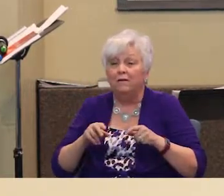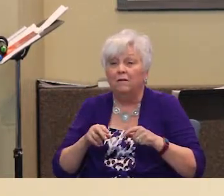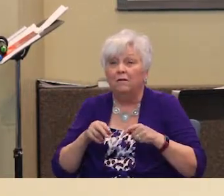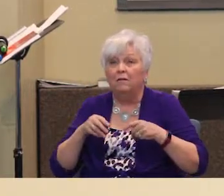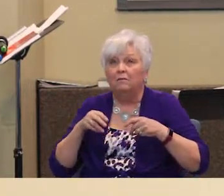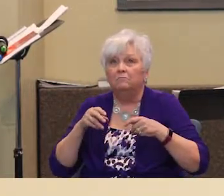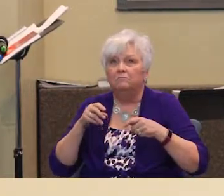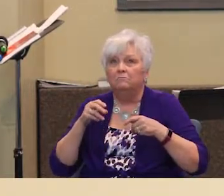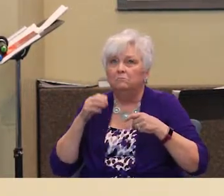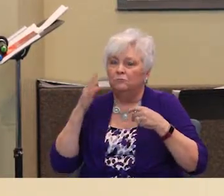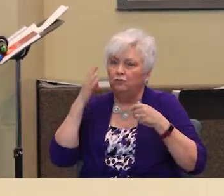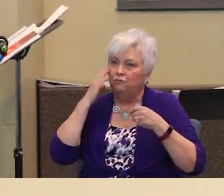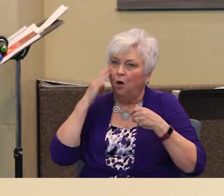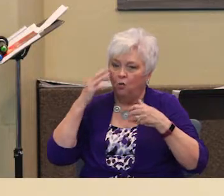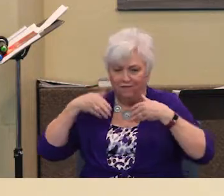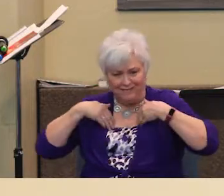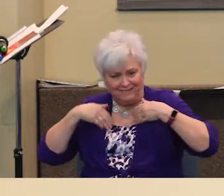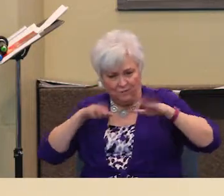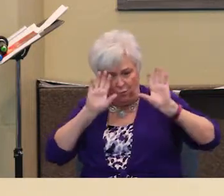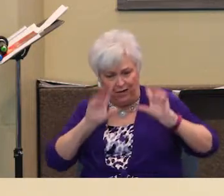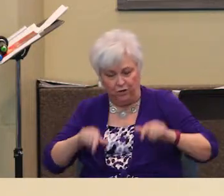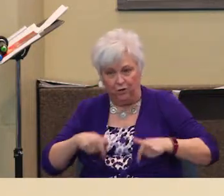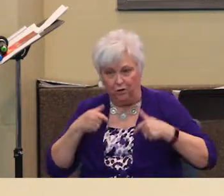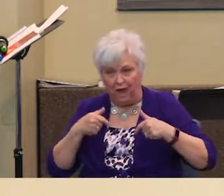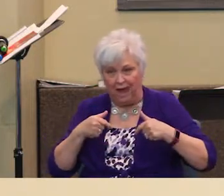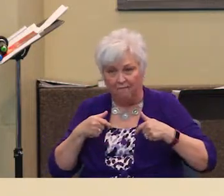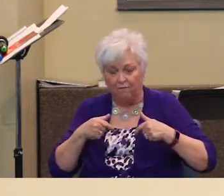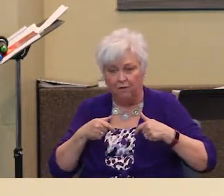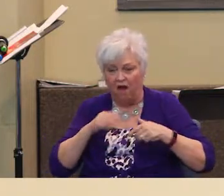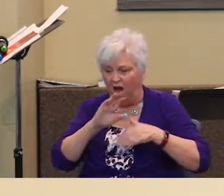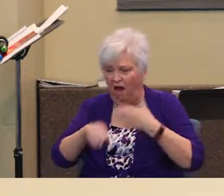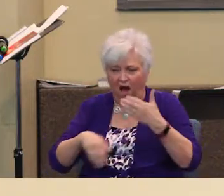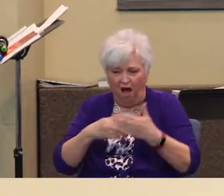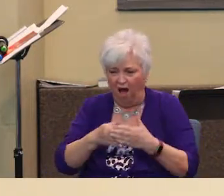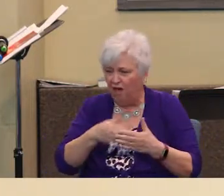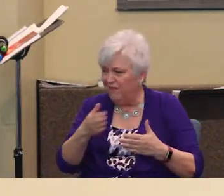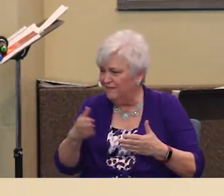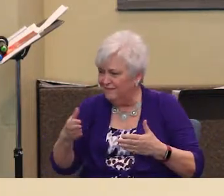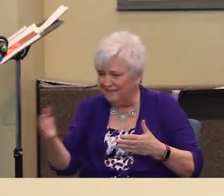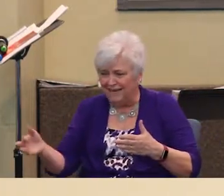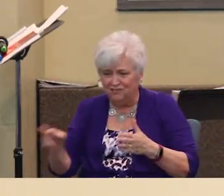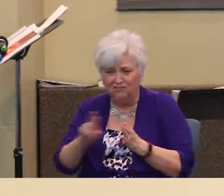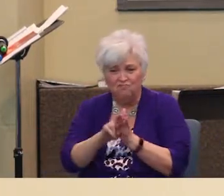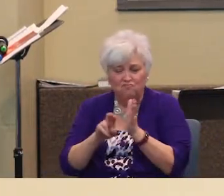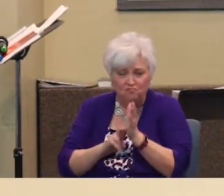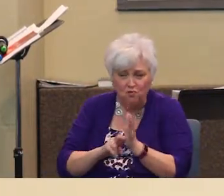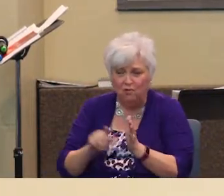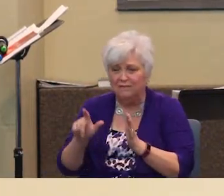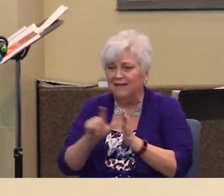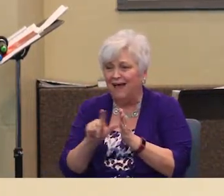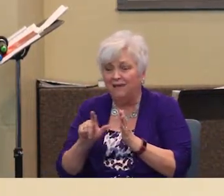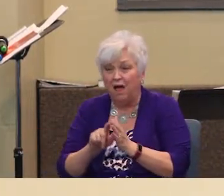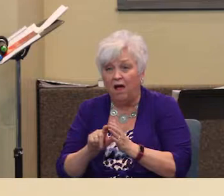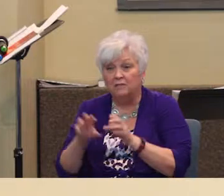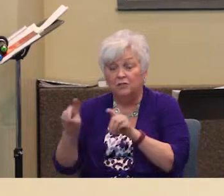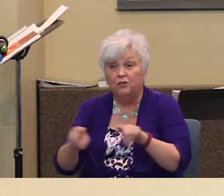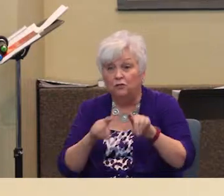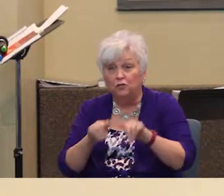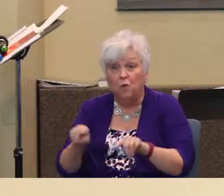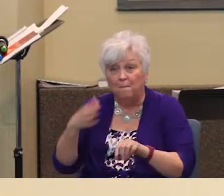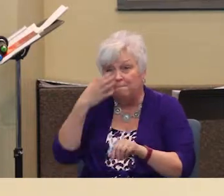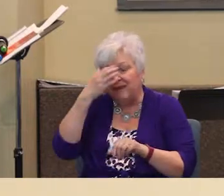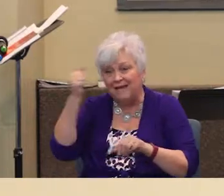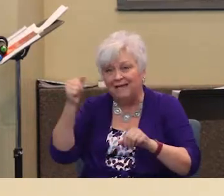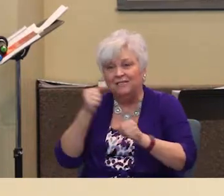that you can live for me. And all this other stuff, all these rules and all these laws and all these things, you'll do them because you love me, because